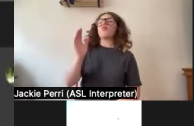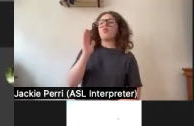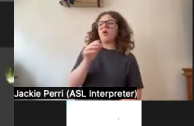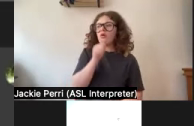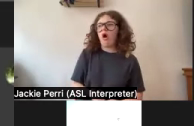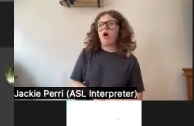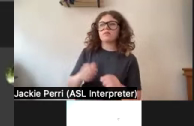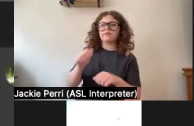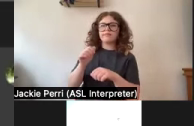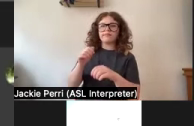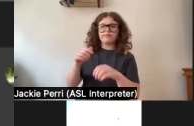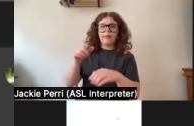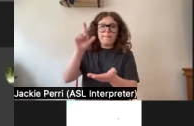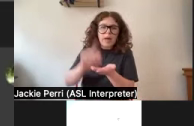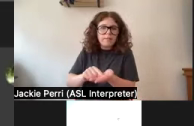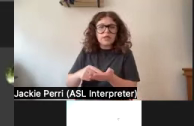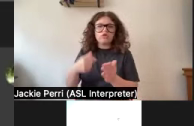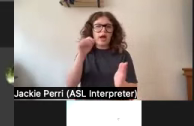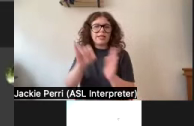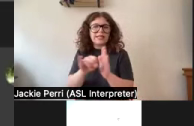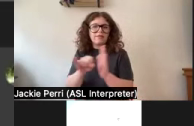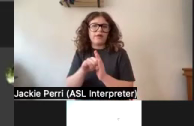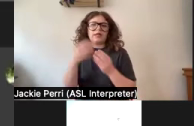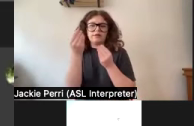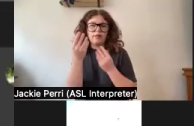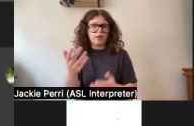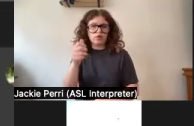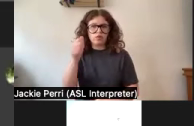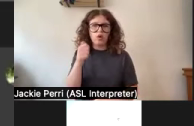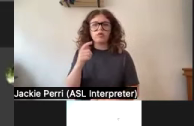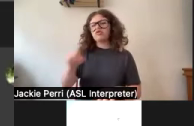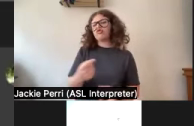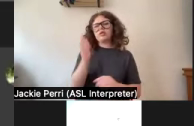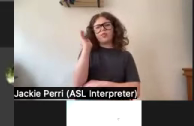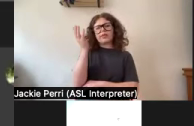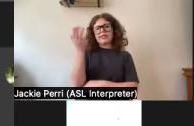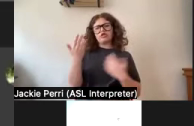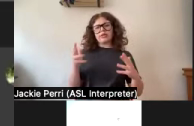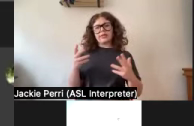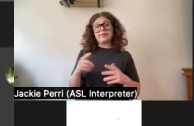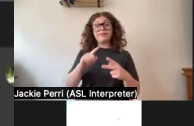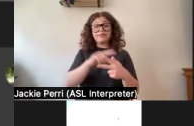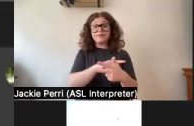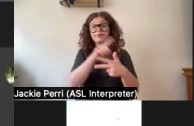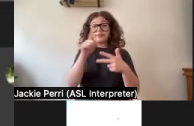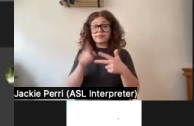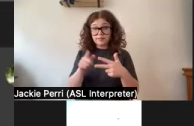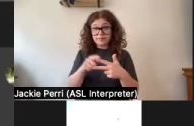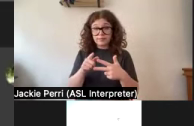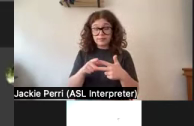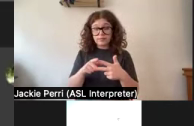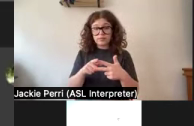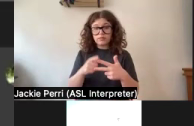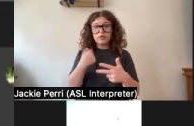our own present portion of our presentation. The second thing that I want to go through is we are talking about